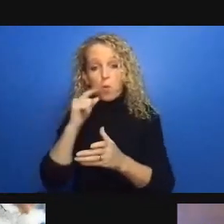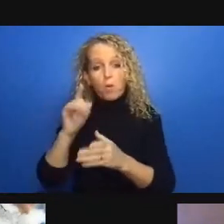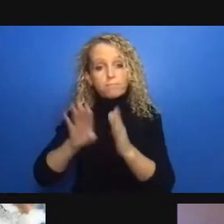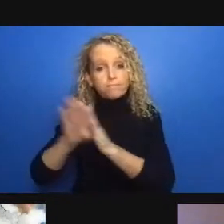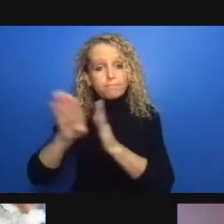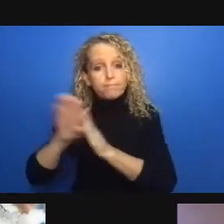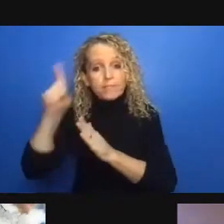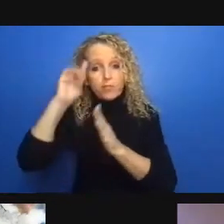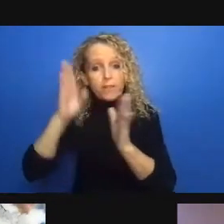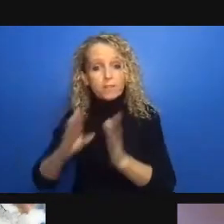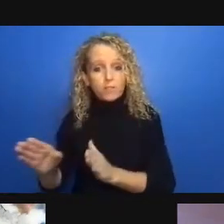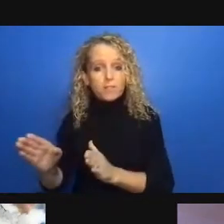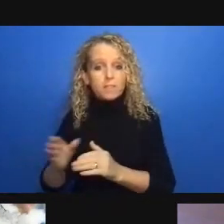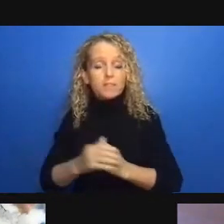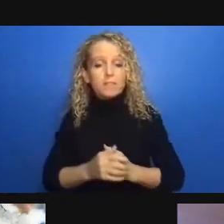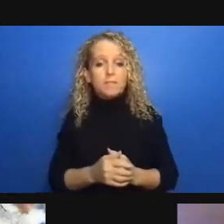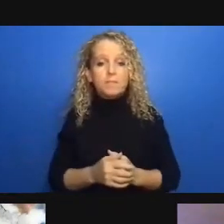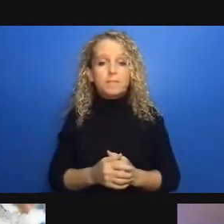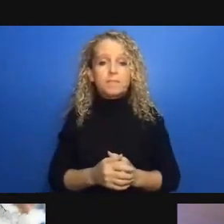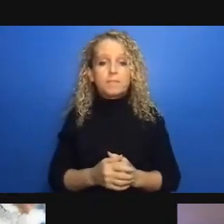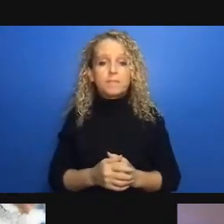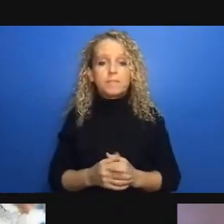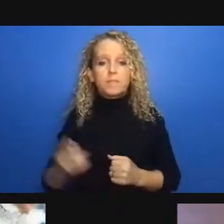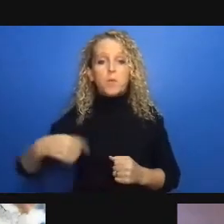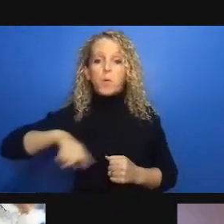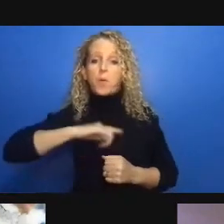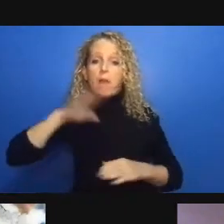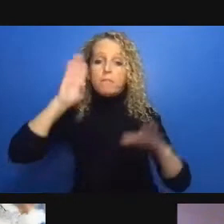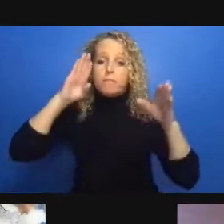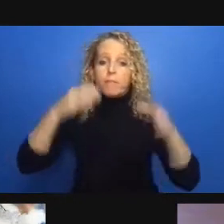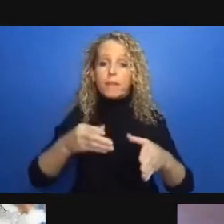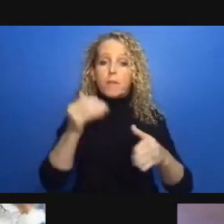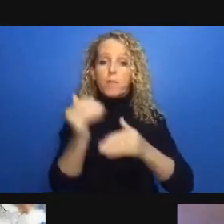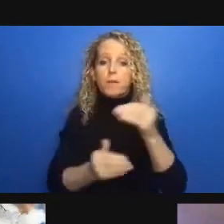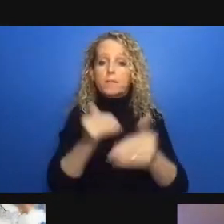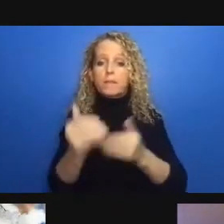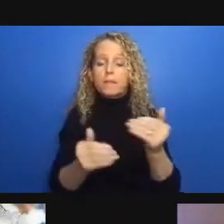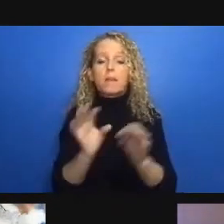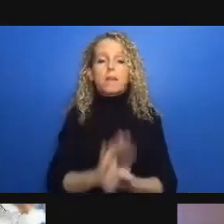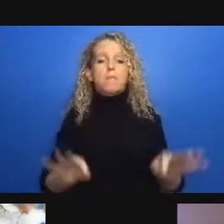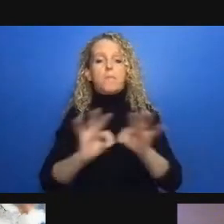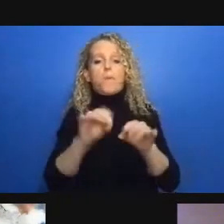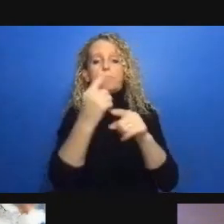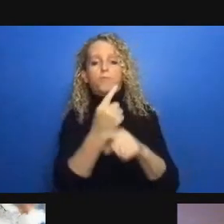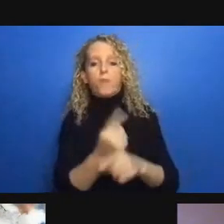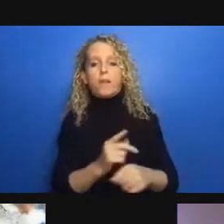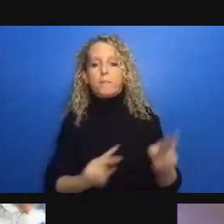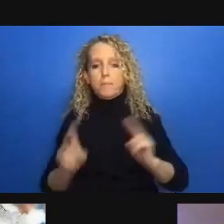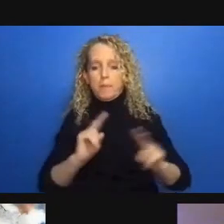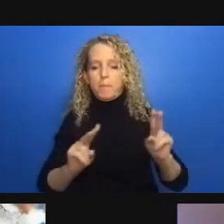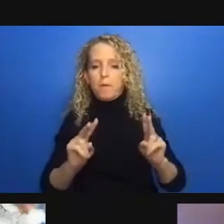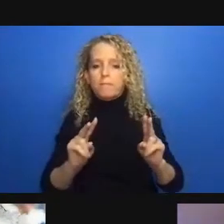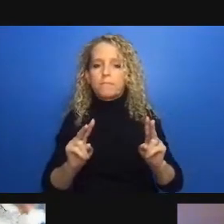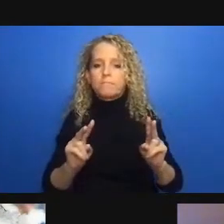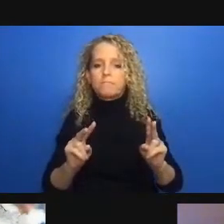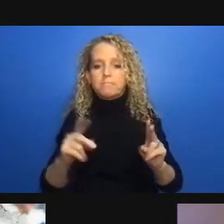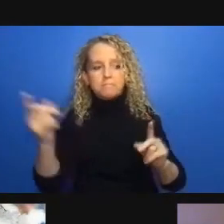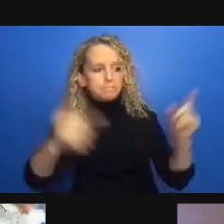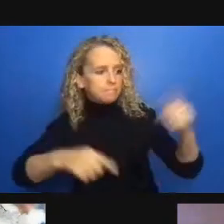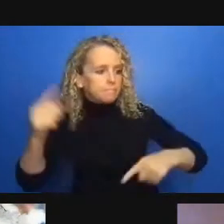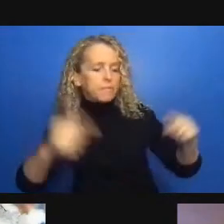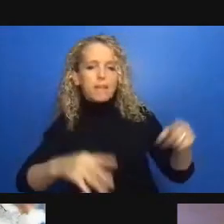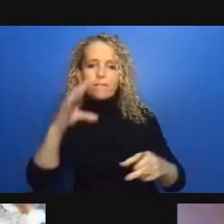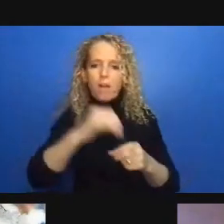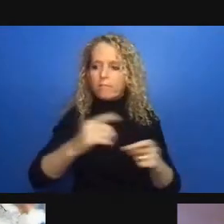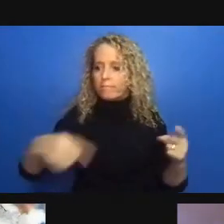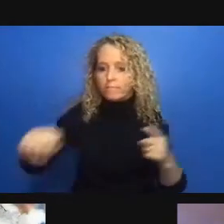really important, is making sure when we're looking at processing, getting the right people around the table and having the understanding of what we need to do to ensure